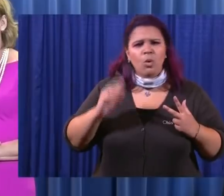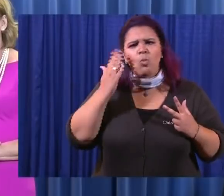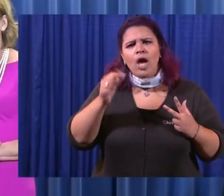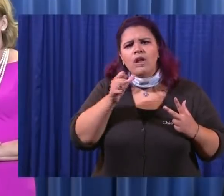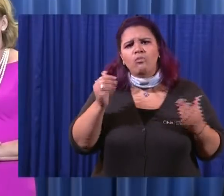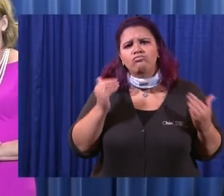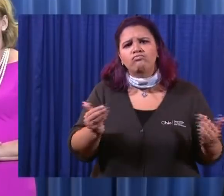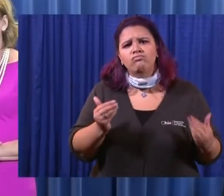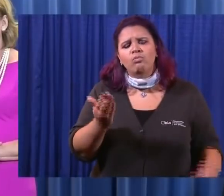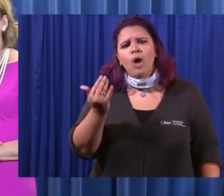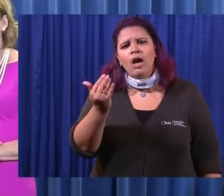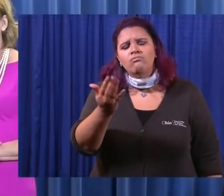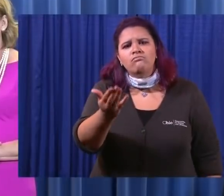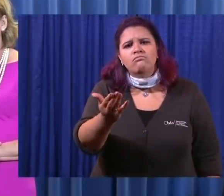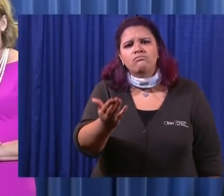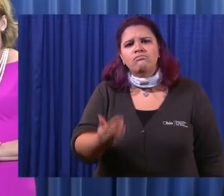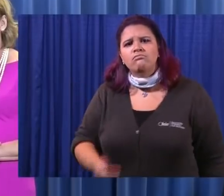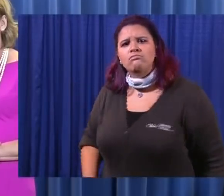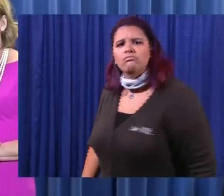You know, Jack, when